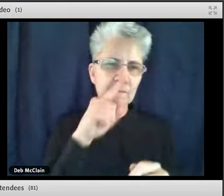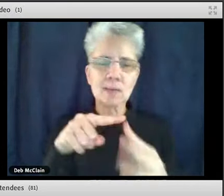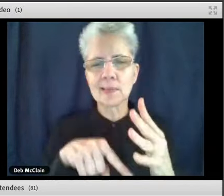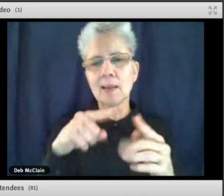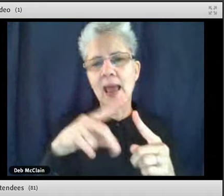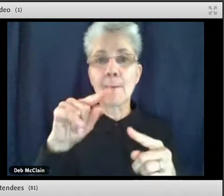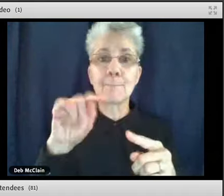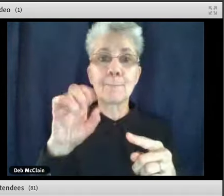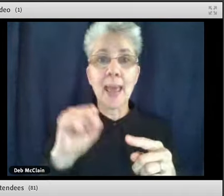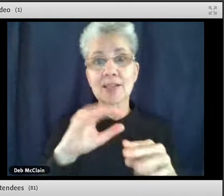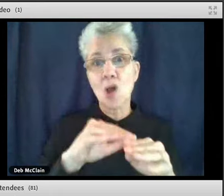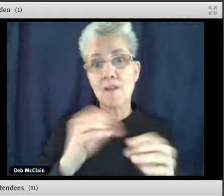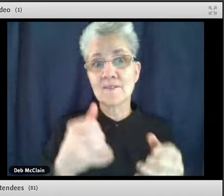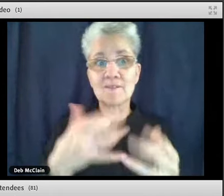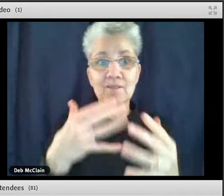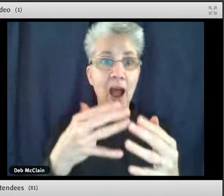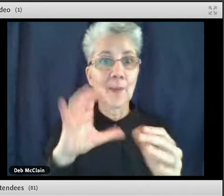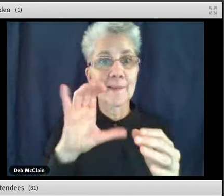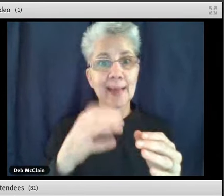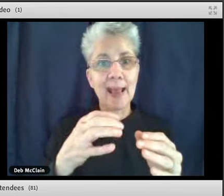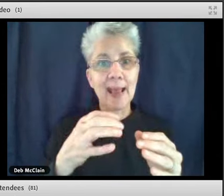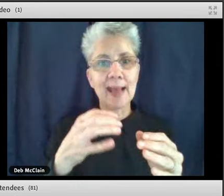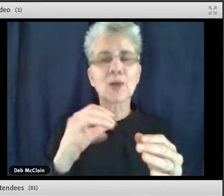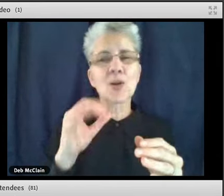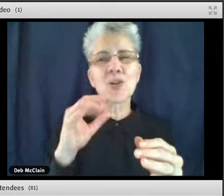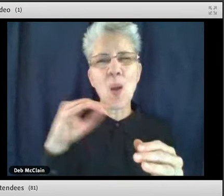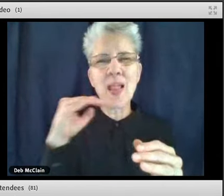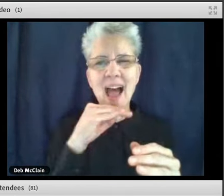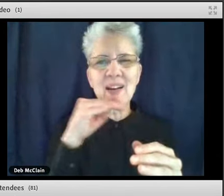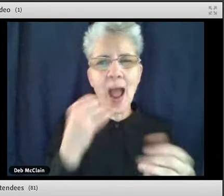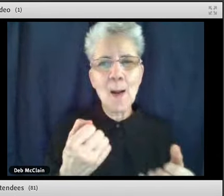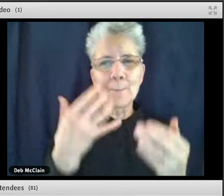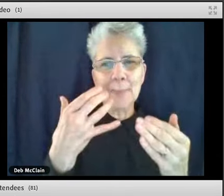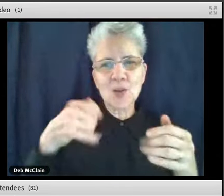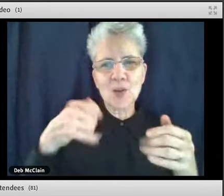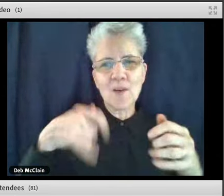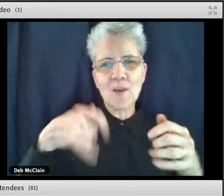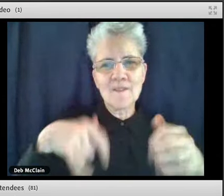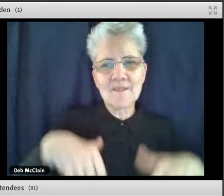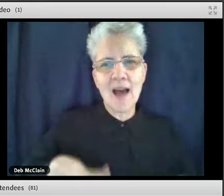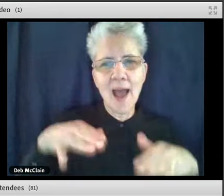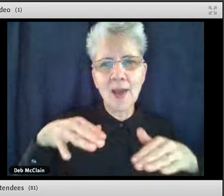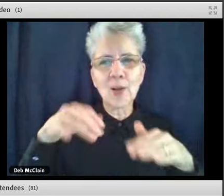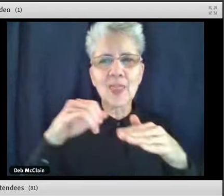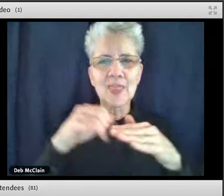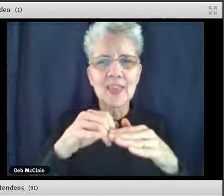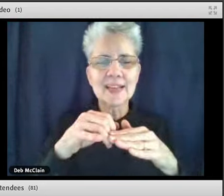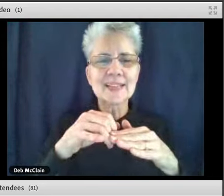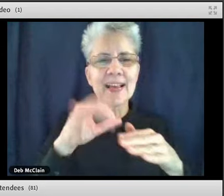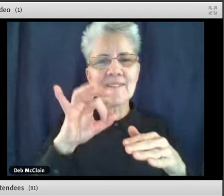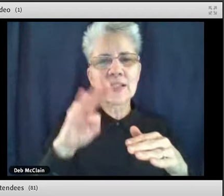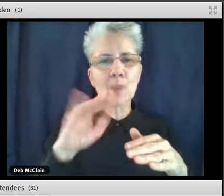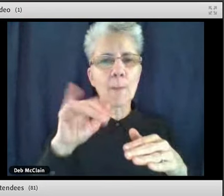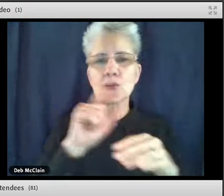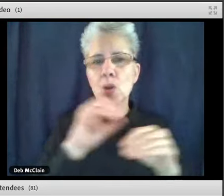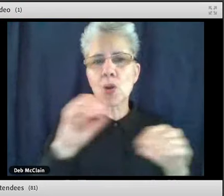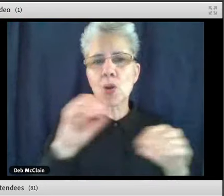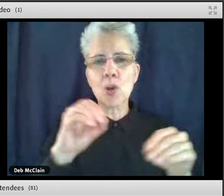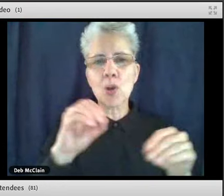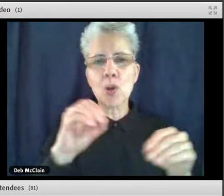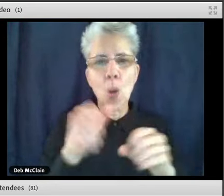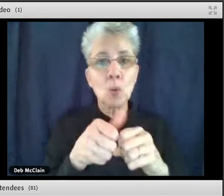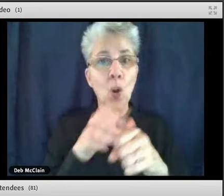give you the credentials of the people that are doing the fact checking. So it tells you, this is pretty small, but it tells